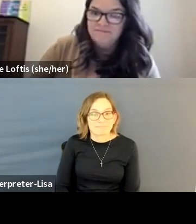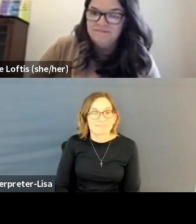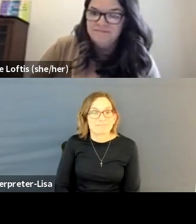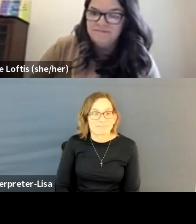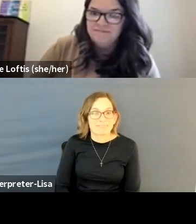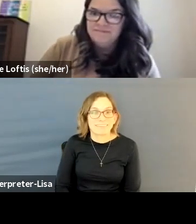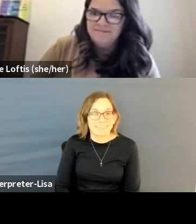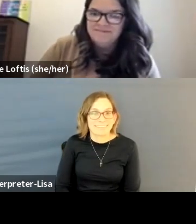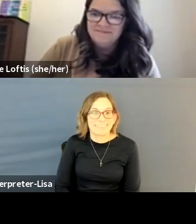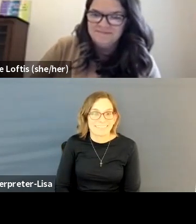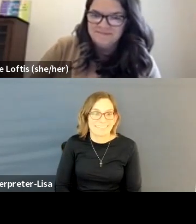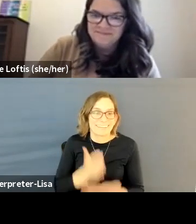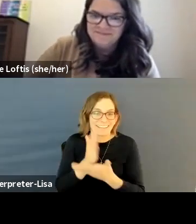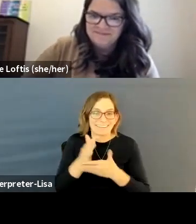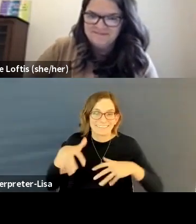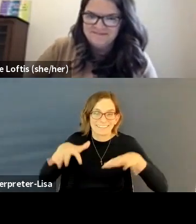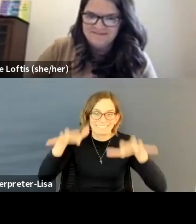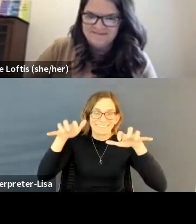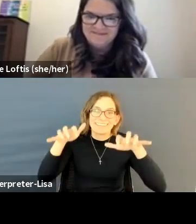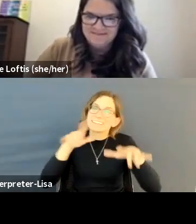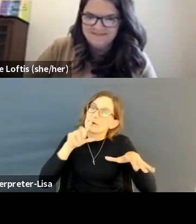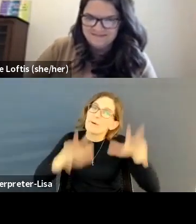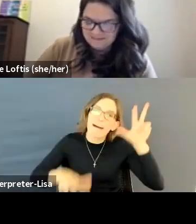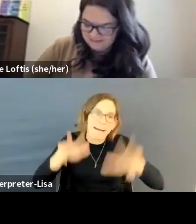All right, freeze. It's really uncomfortable.